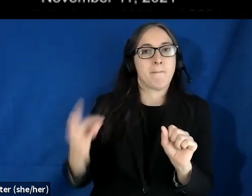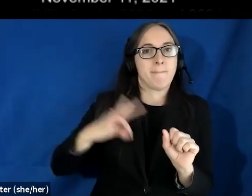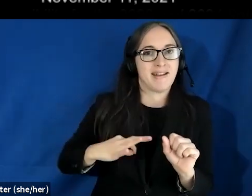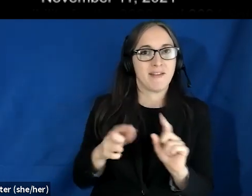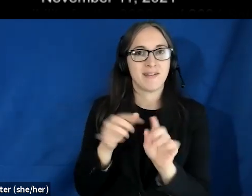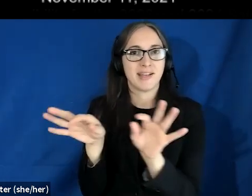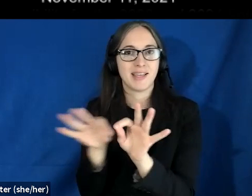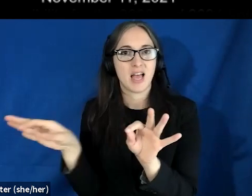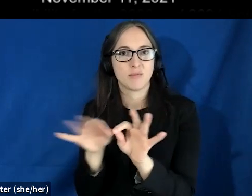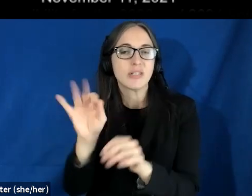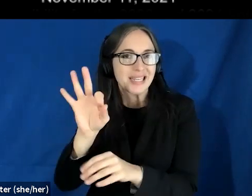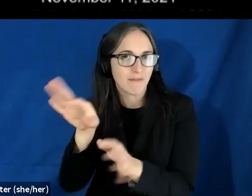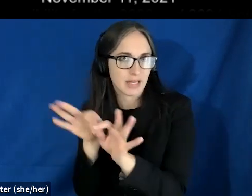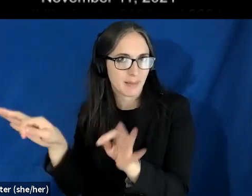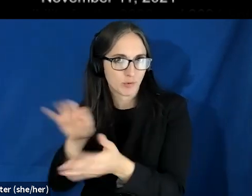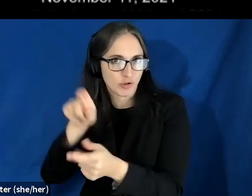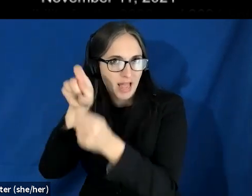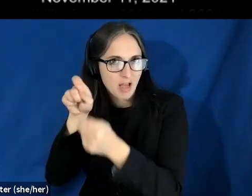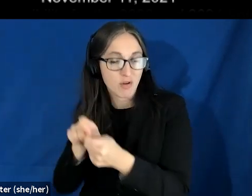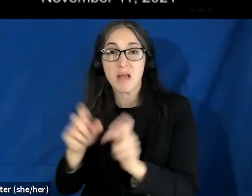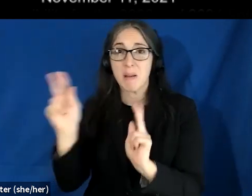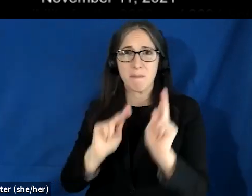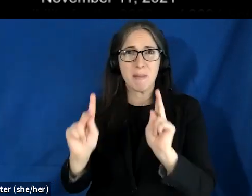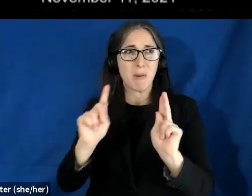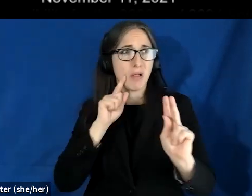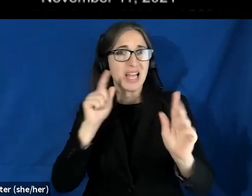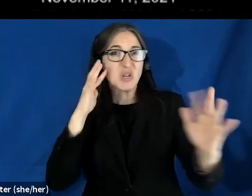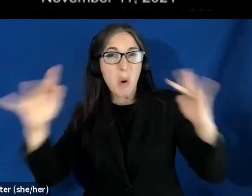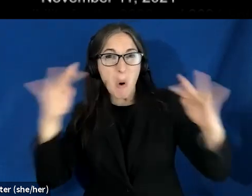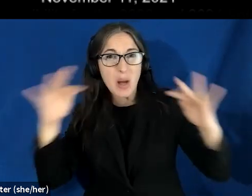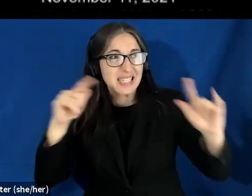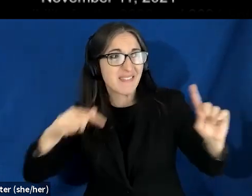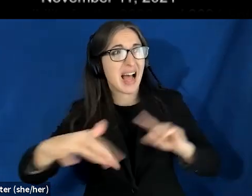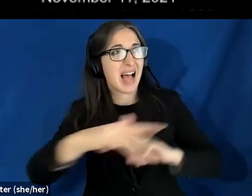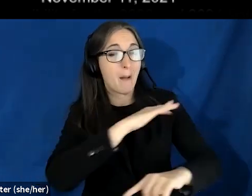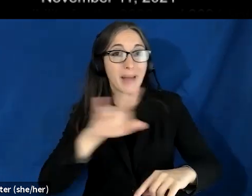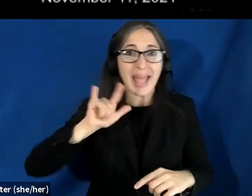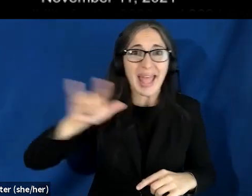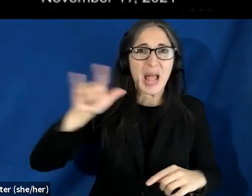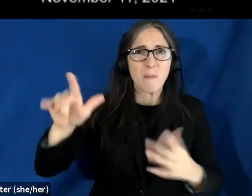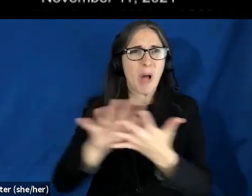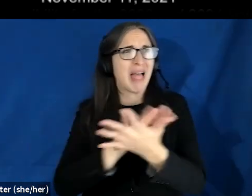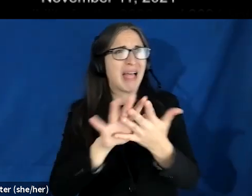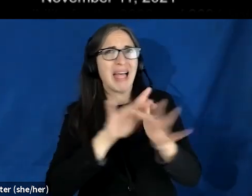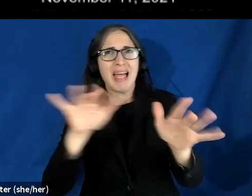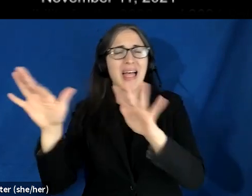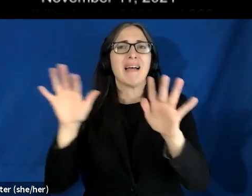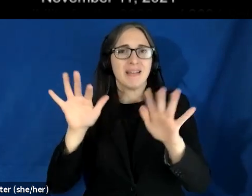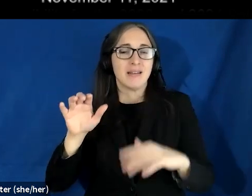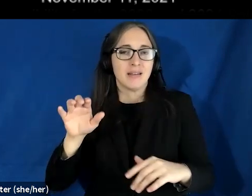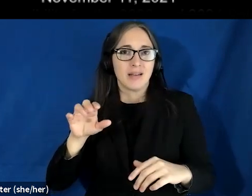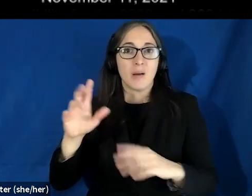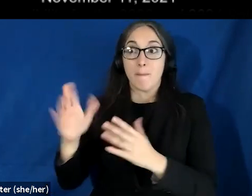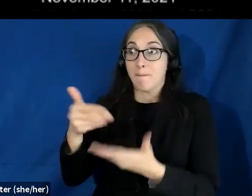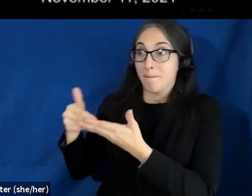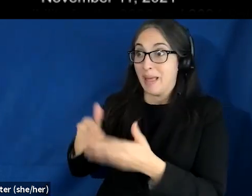in noisy or noiseless environments like an airport or a baby's room. People who have a slow internet connection and they just want to